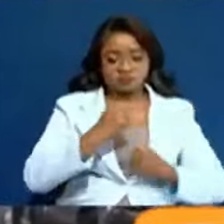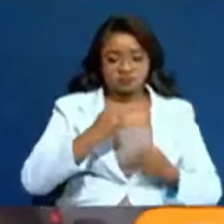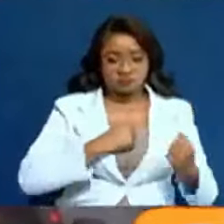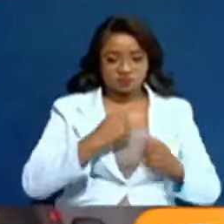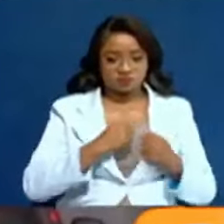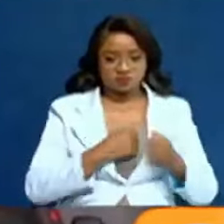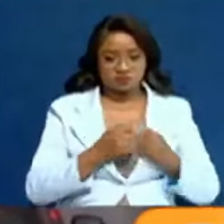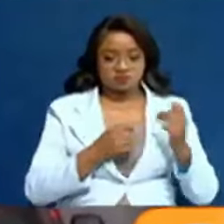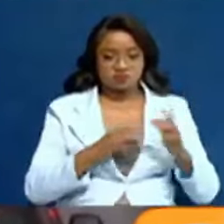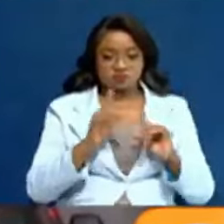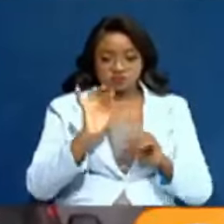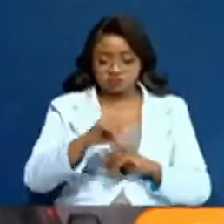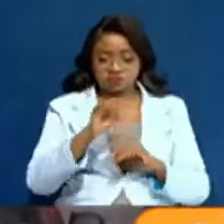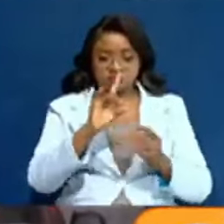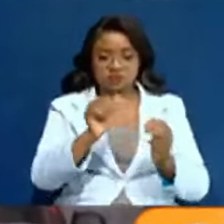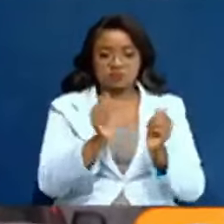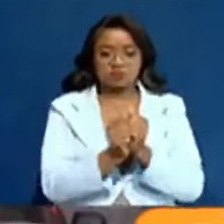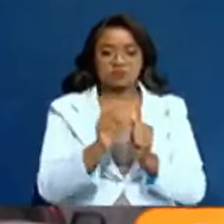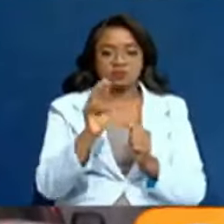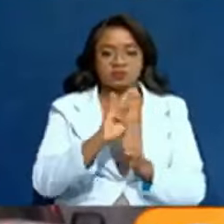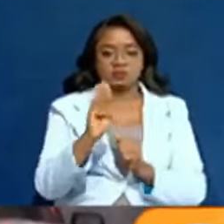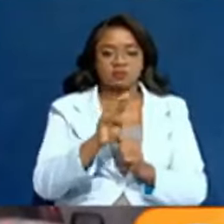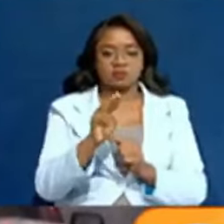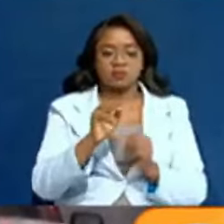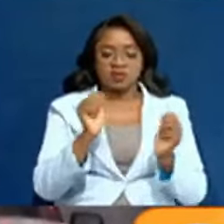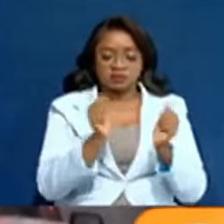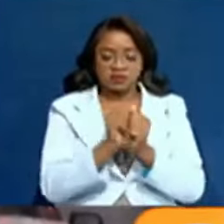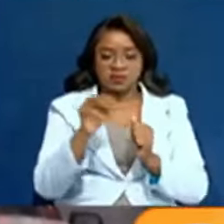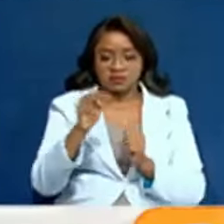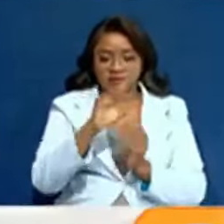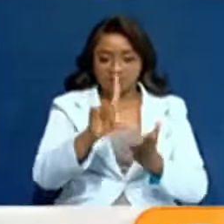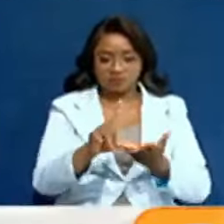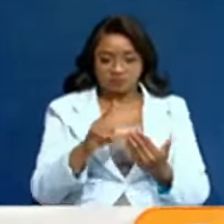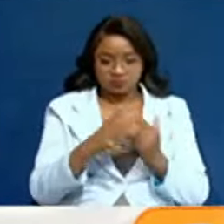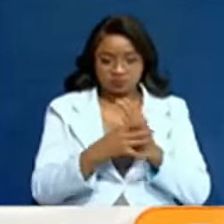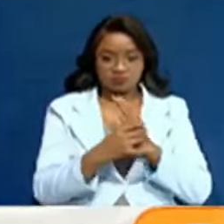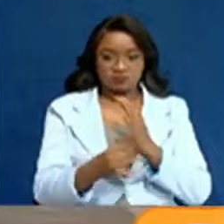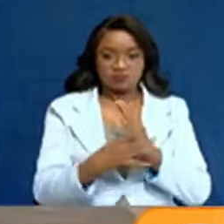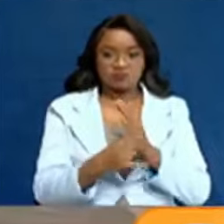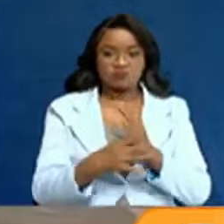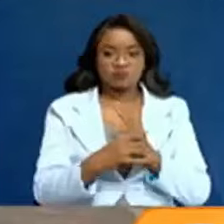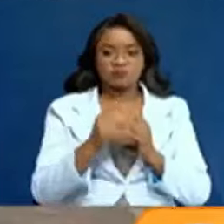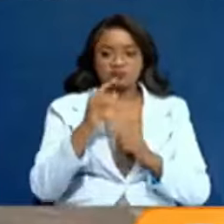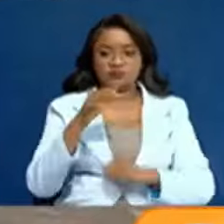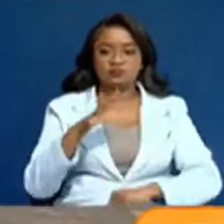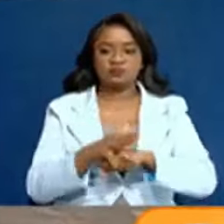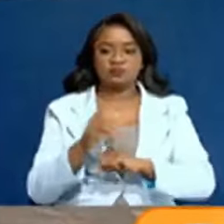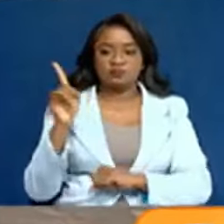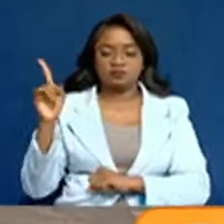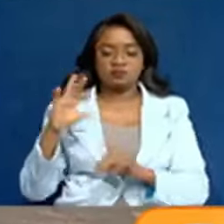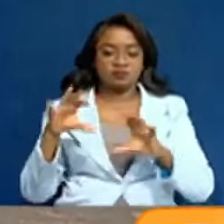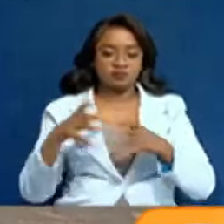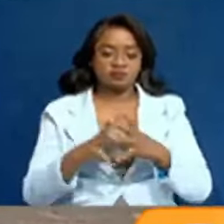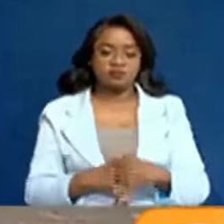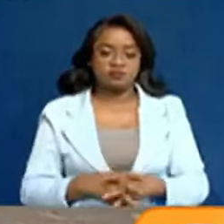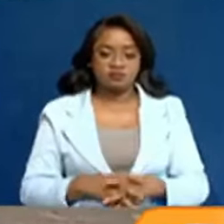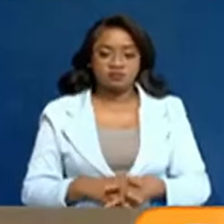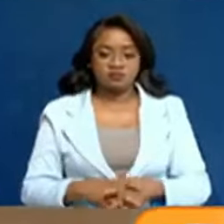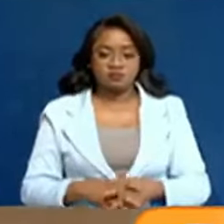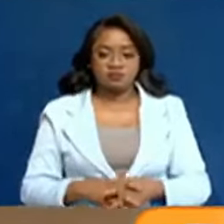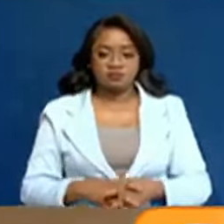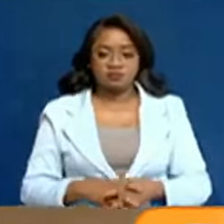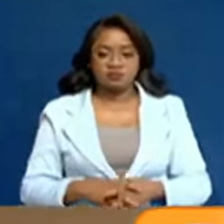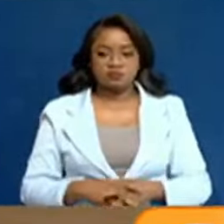$10 million loan from the Development Finance Corporation, DFC, is a shot in the arm for Basigo. This financing package